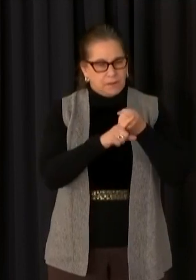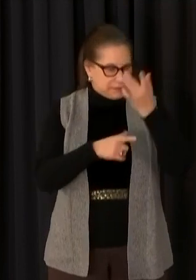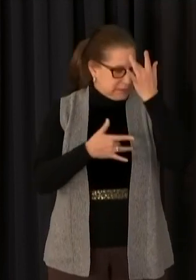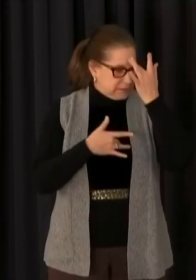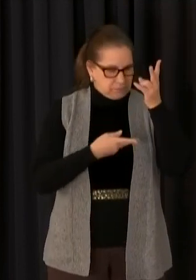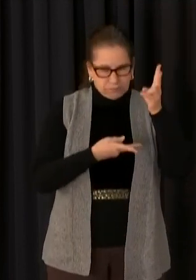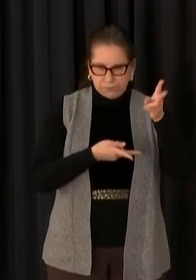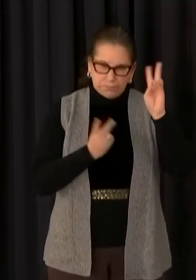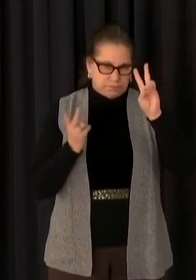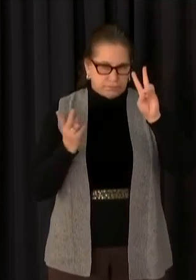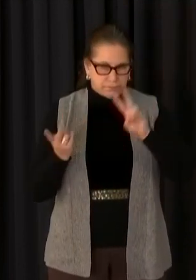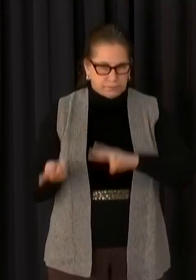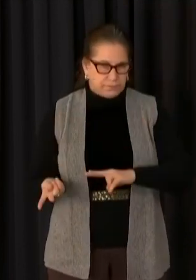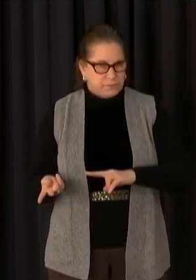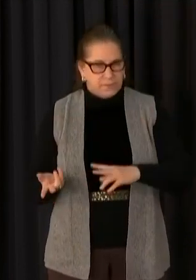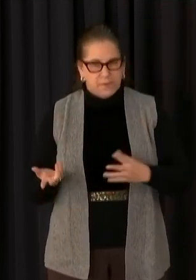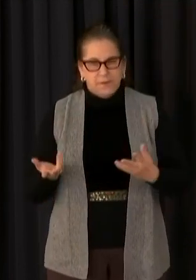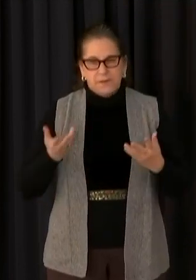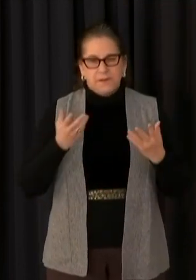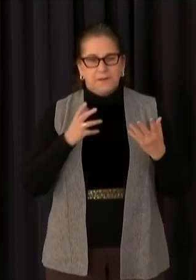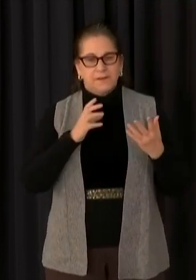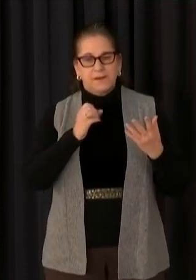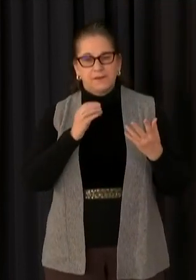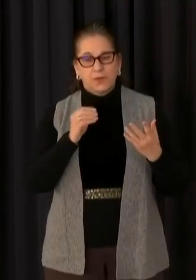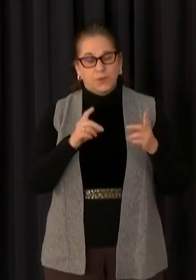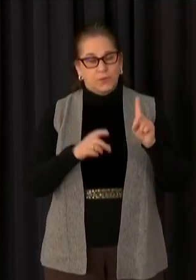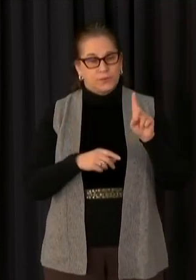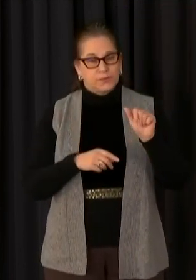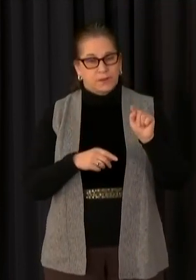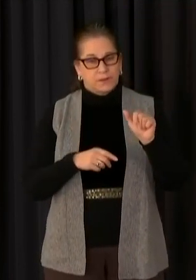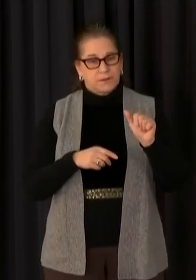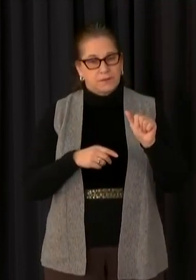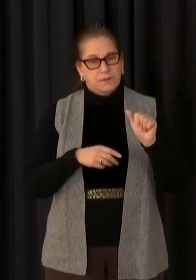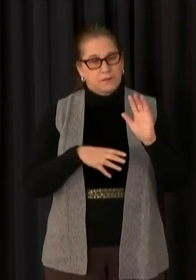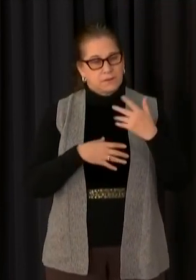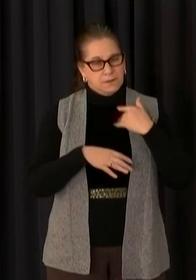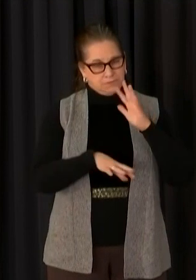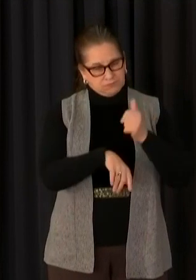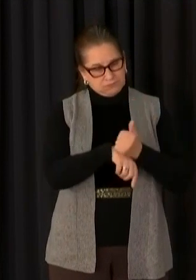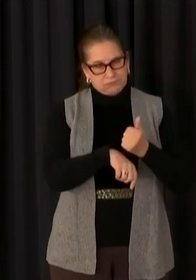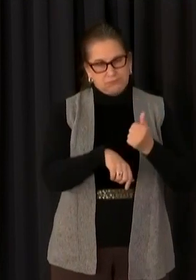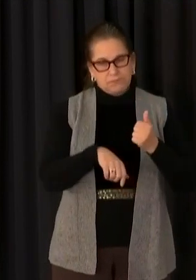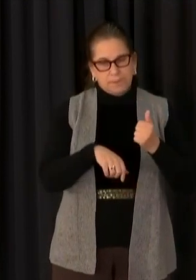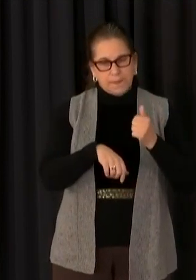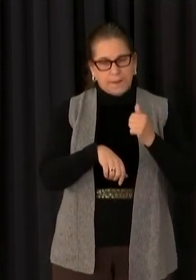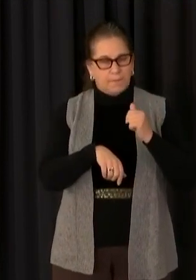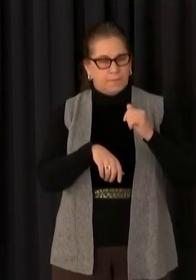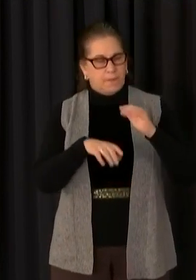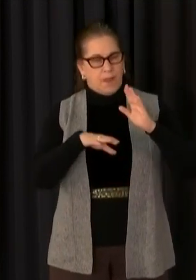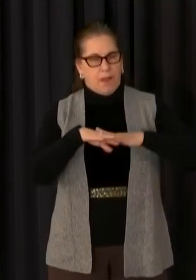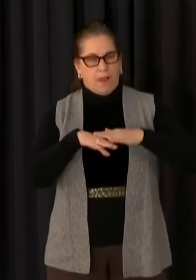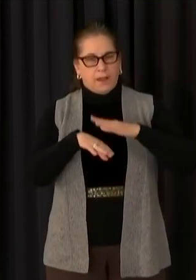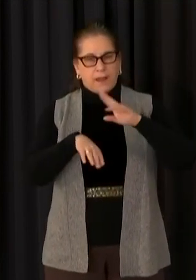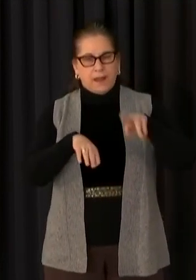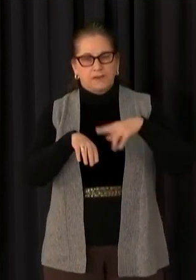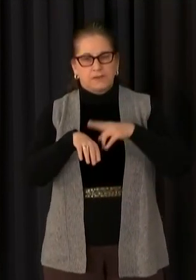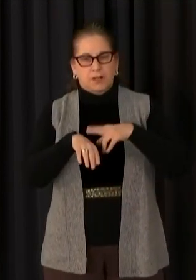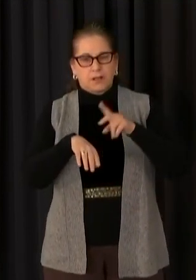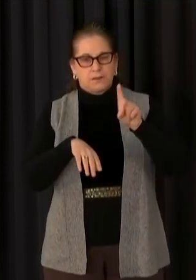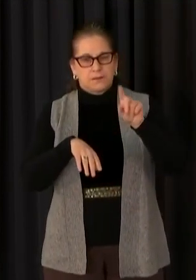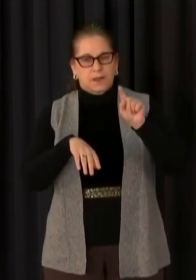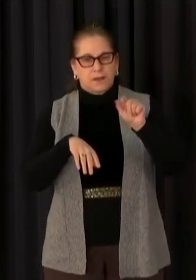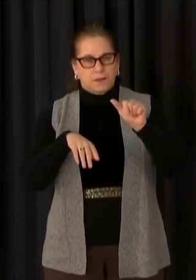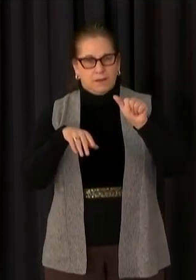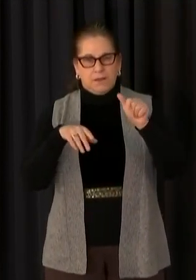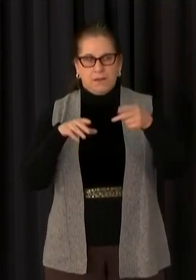from COVID-19. When reviewing that data, it was found that individuals, when looking at national data over 75, had